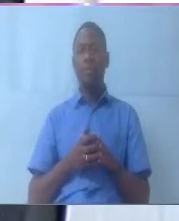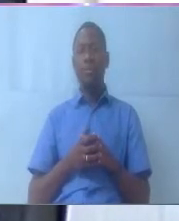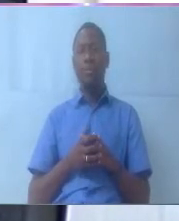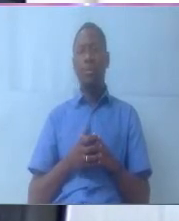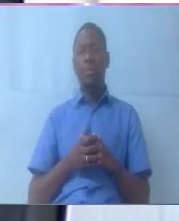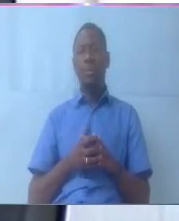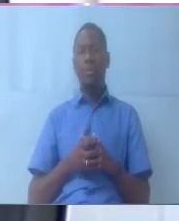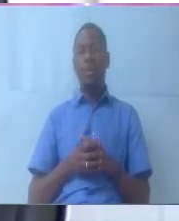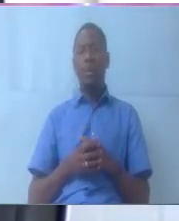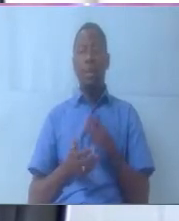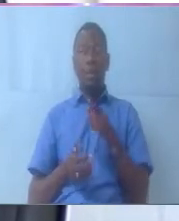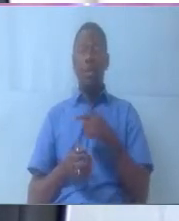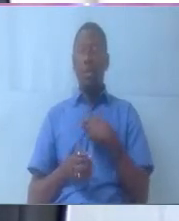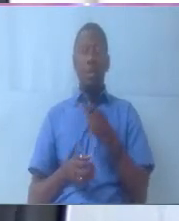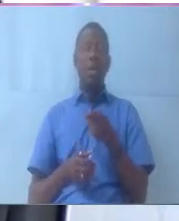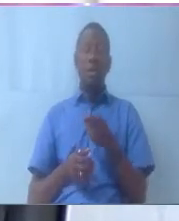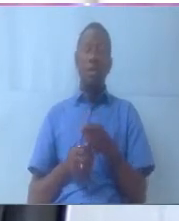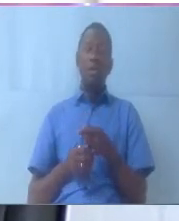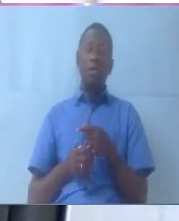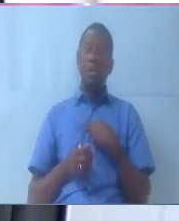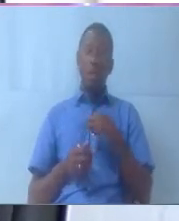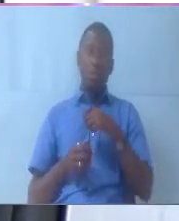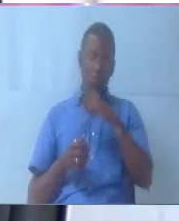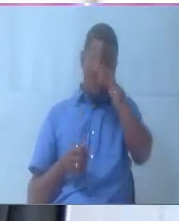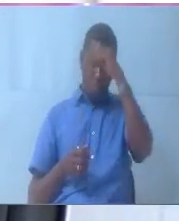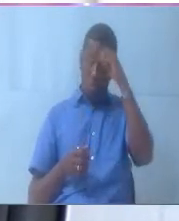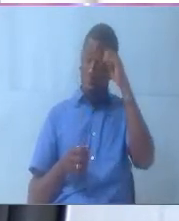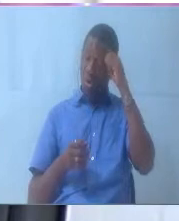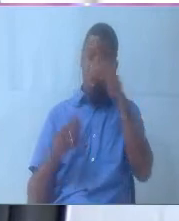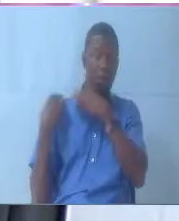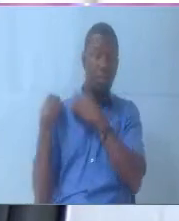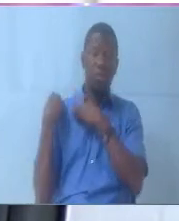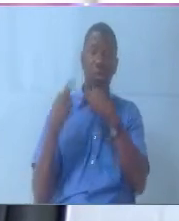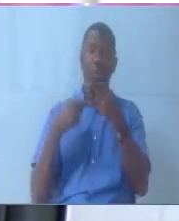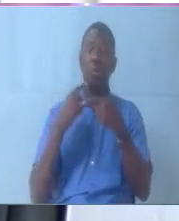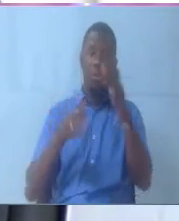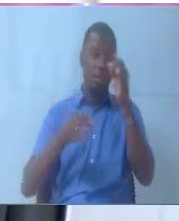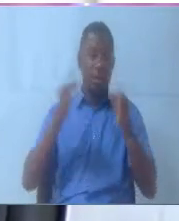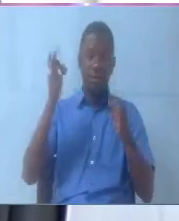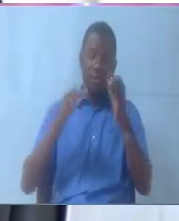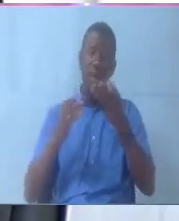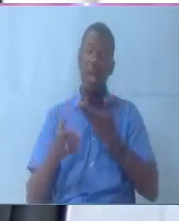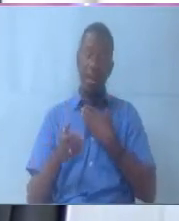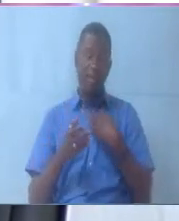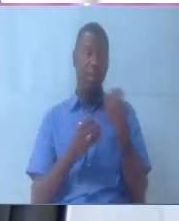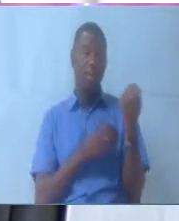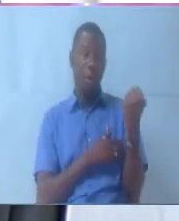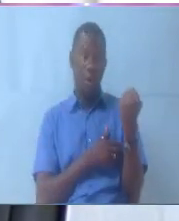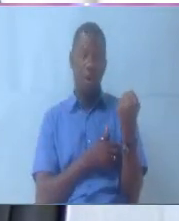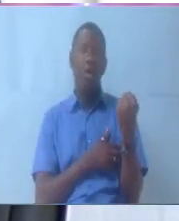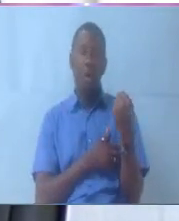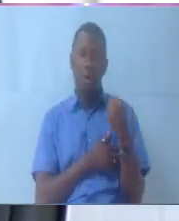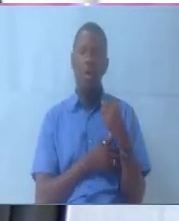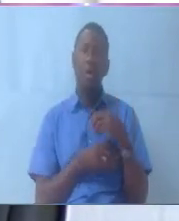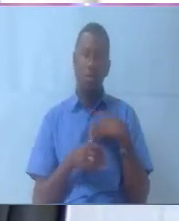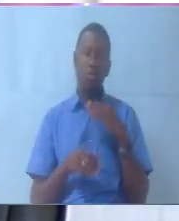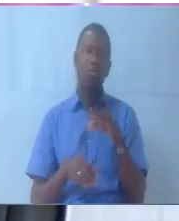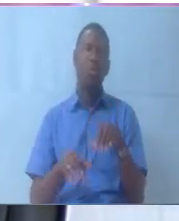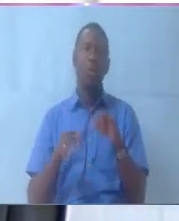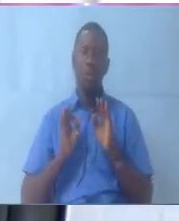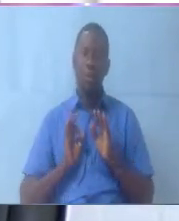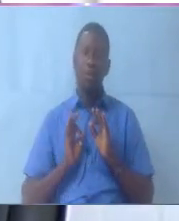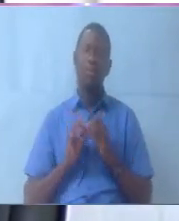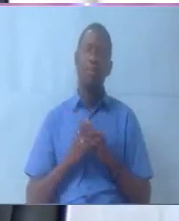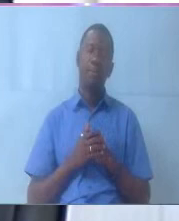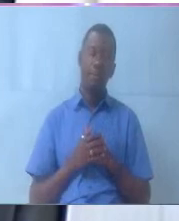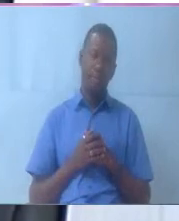of judges. sibole mu kiti ndirlalu la do ko mu kito leti me ya lonko ya sembo soto anyanta na le la kiti bunda la So,